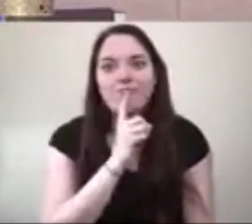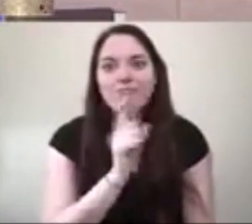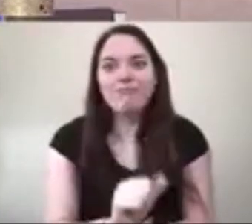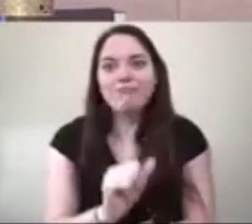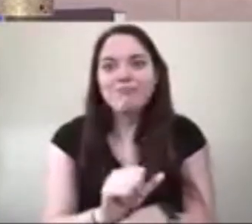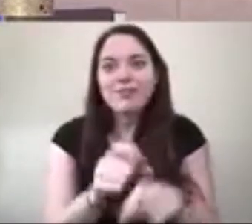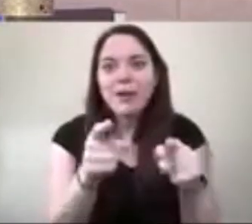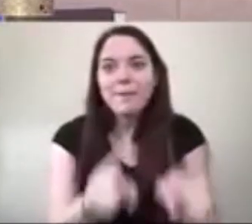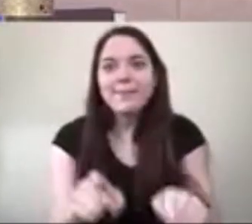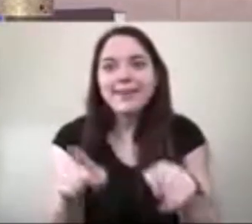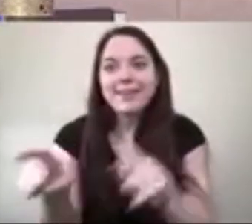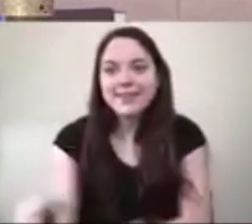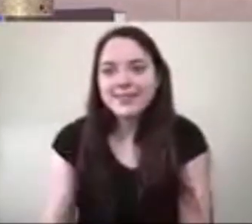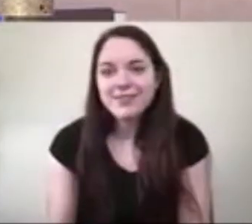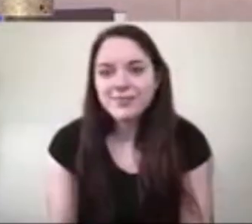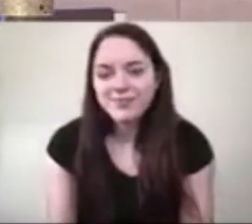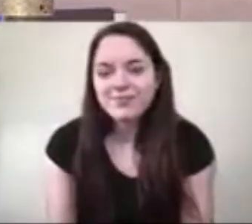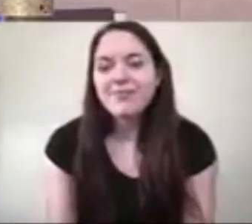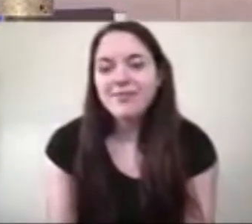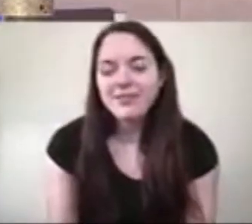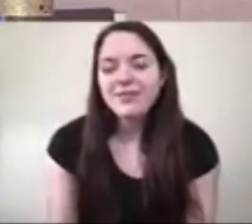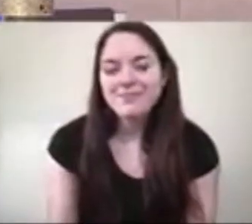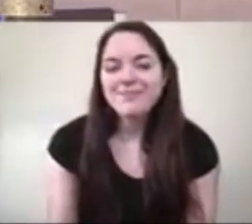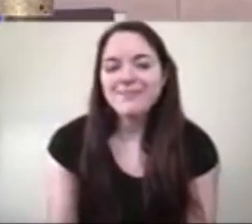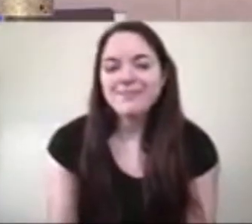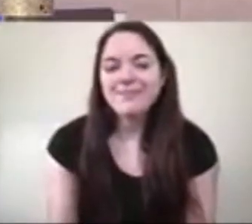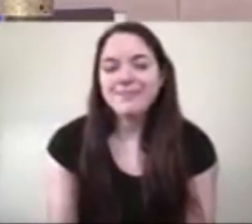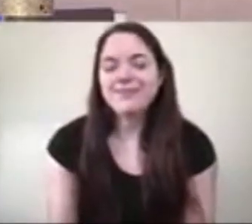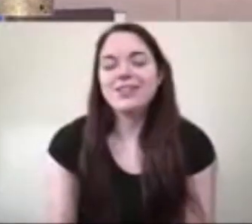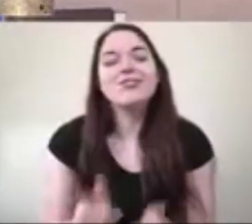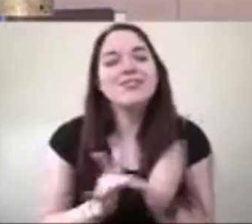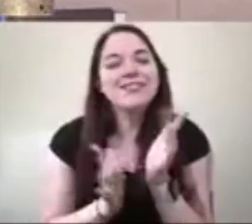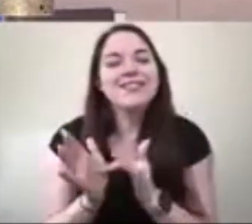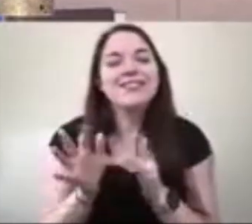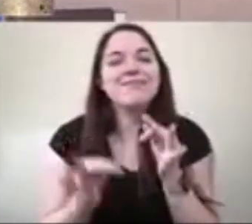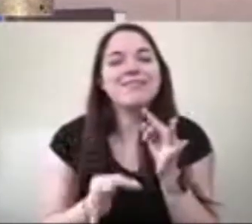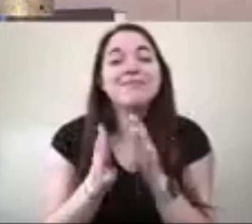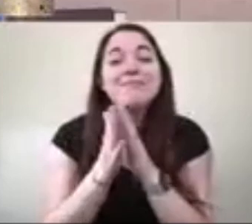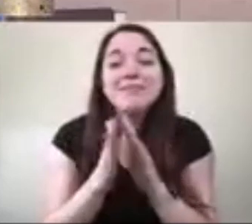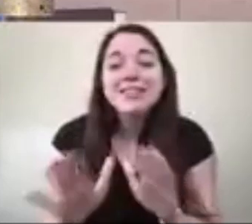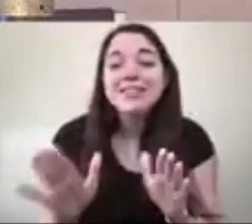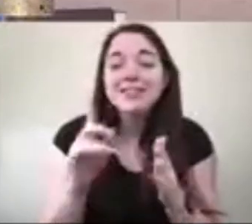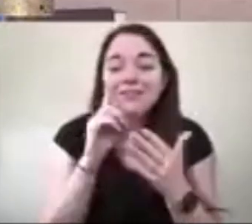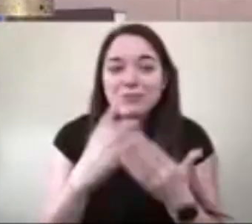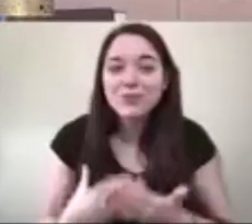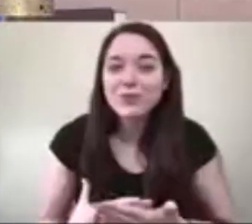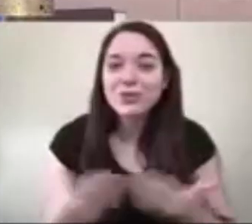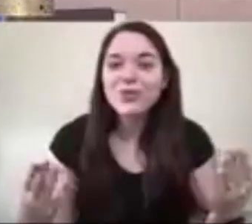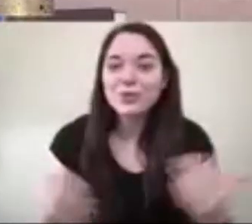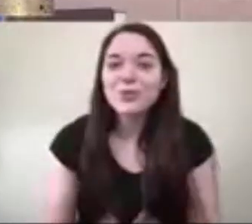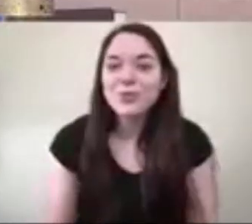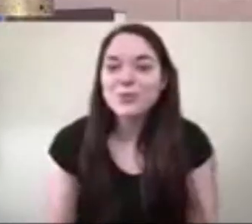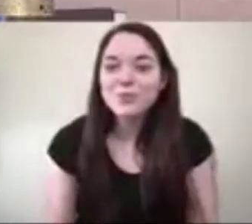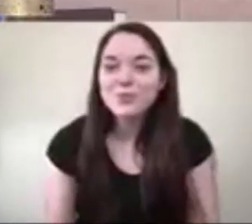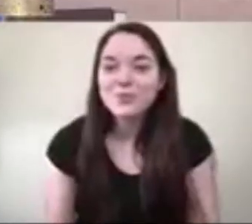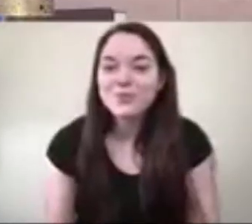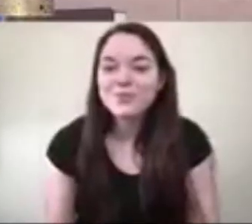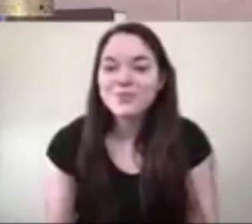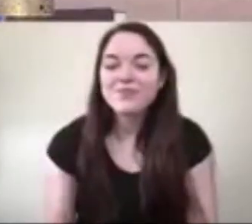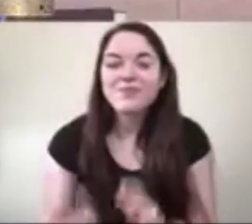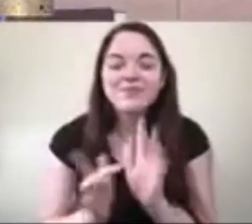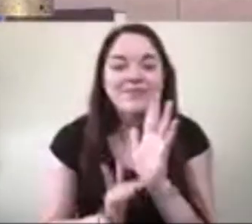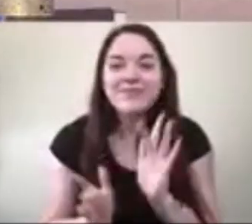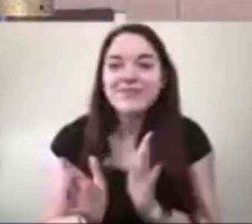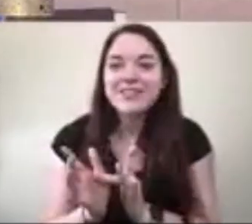Jesus says, "Peace be with you." all that's going on, Jesus says,